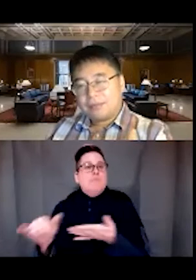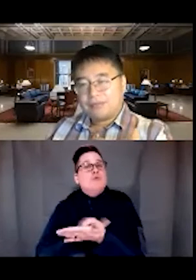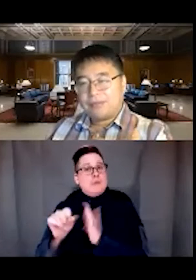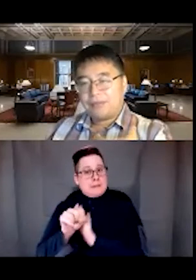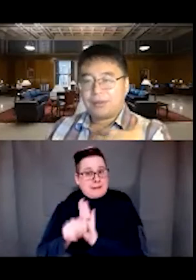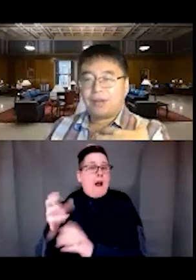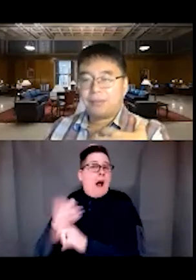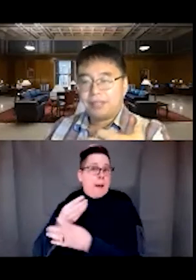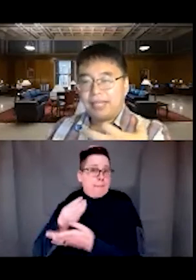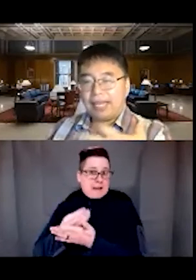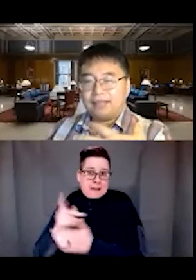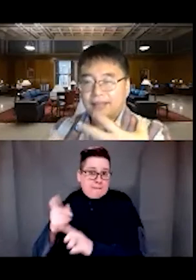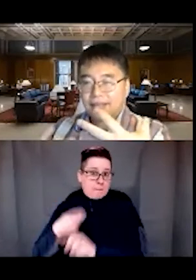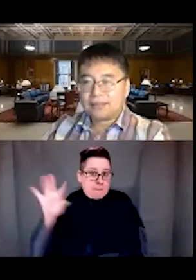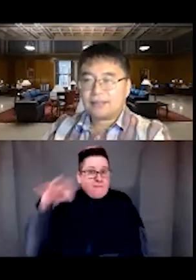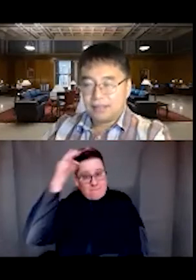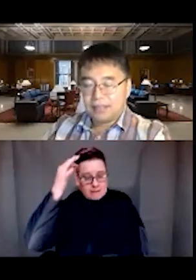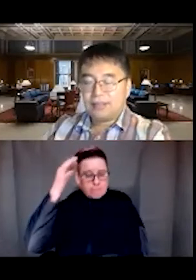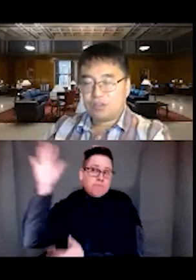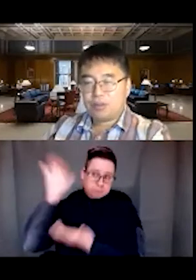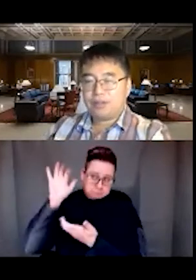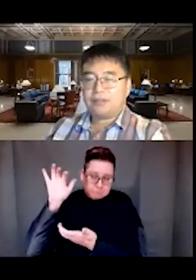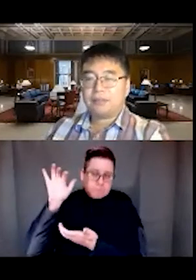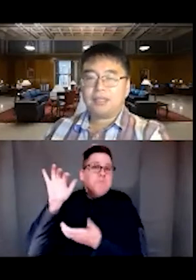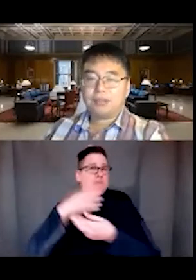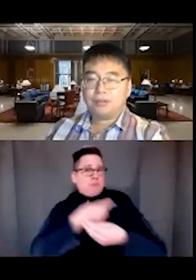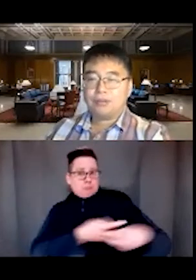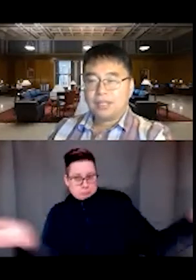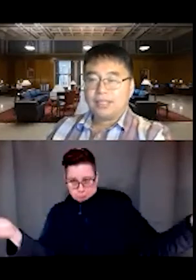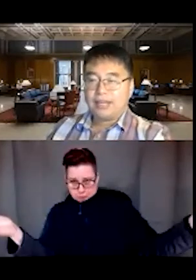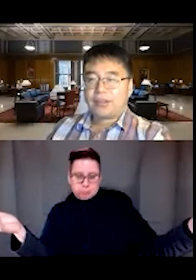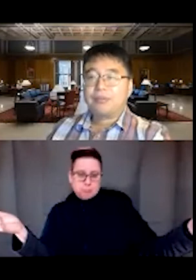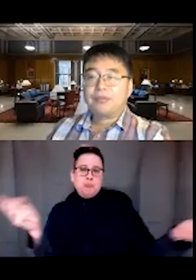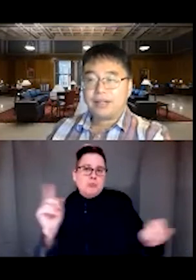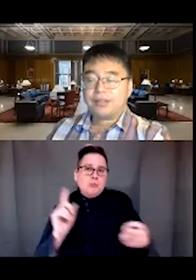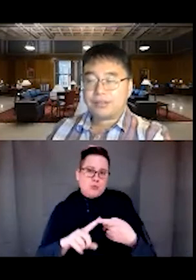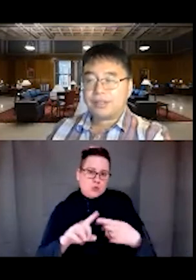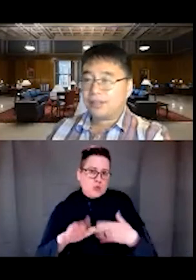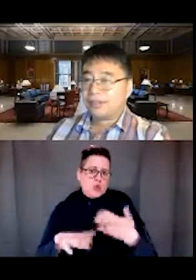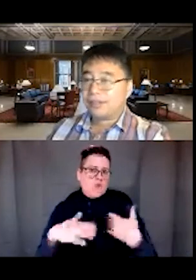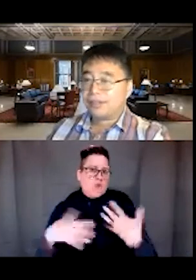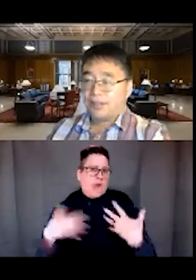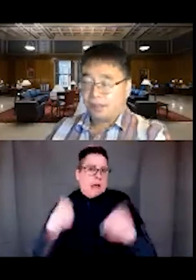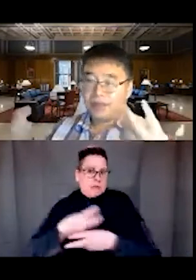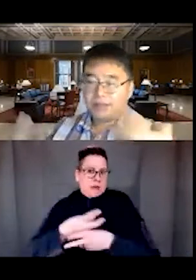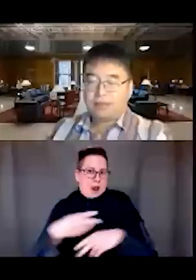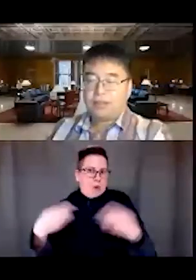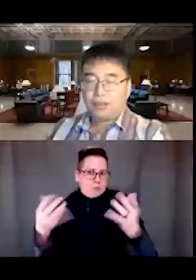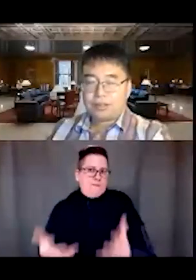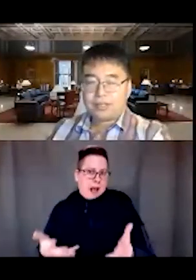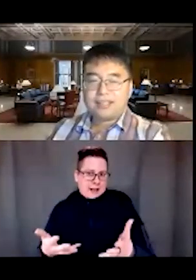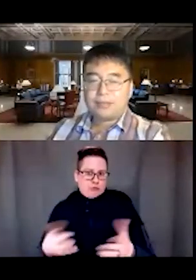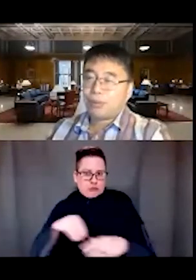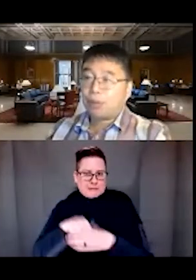money from the federal government and distributed this money to the healthcare providers in New